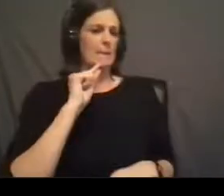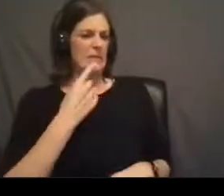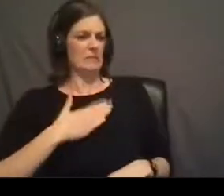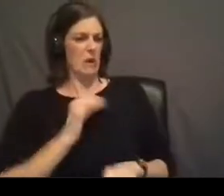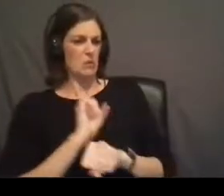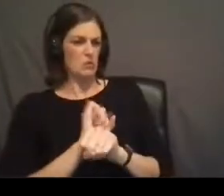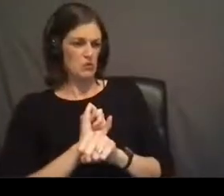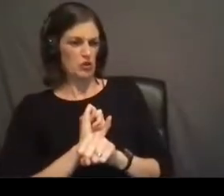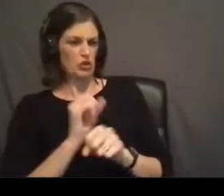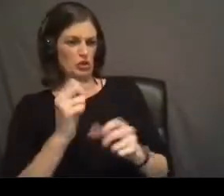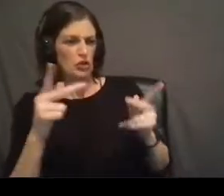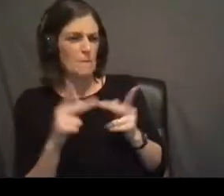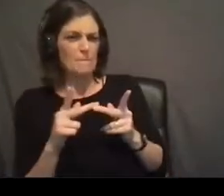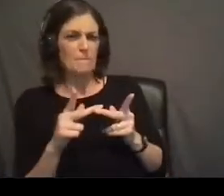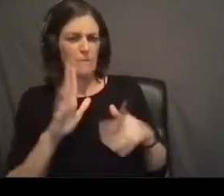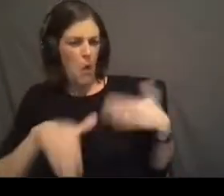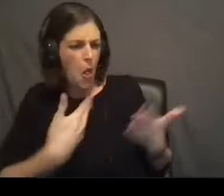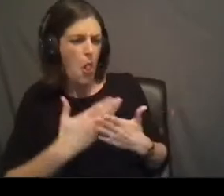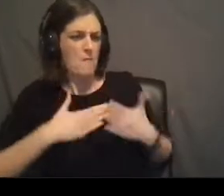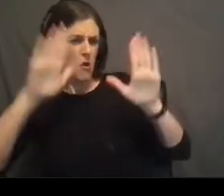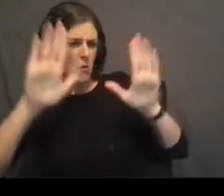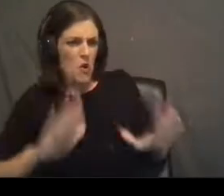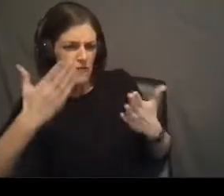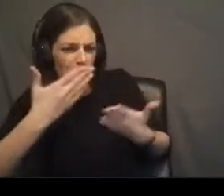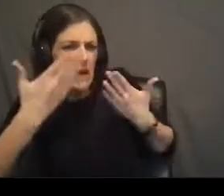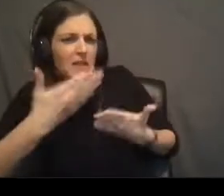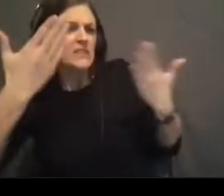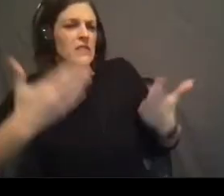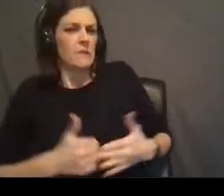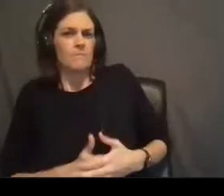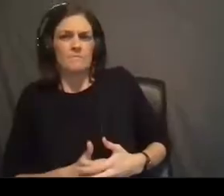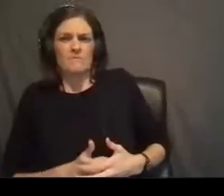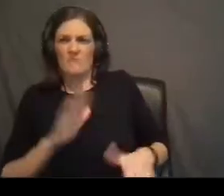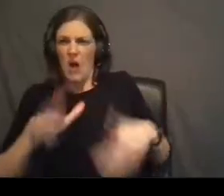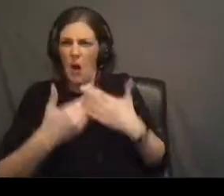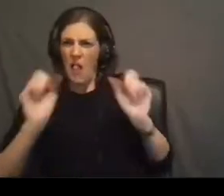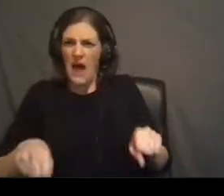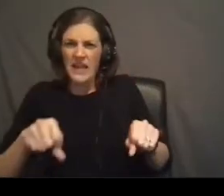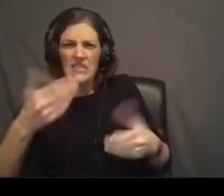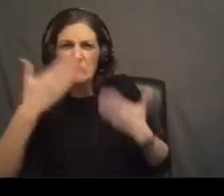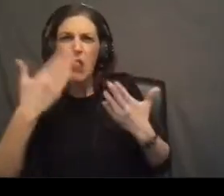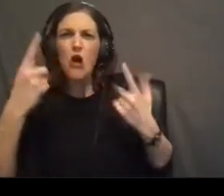workshop. All my wonderful smells. All I can smell out here is